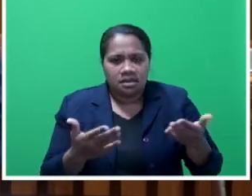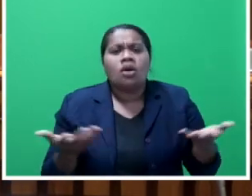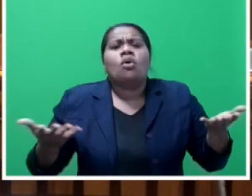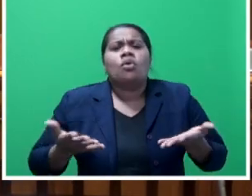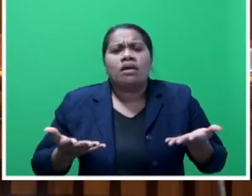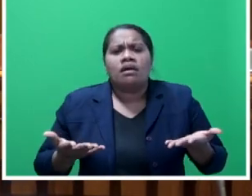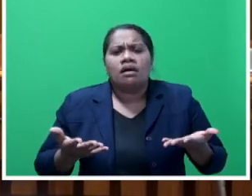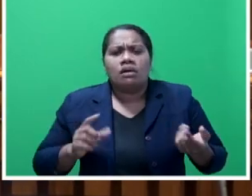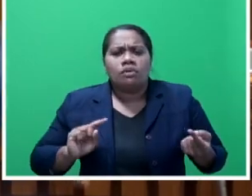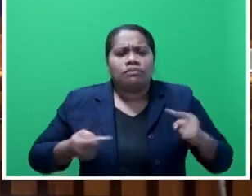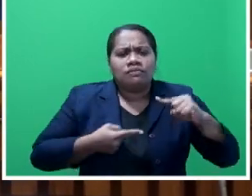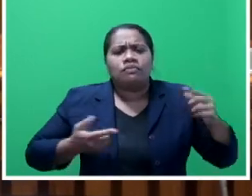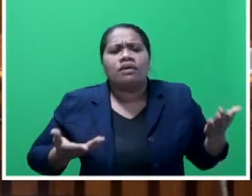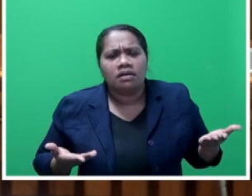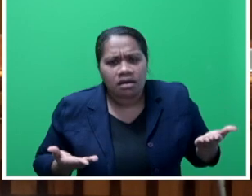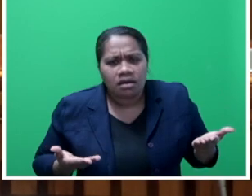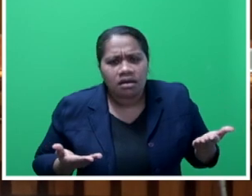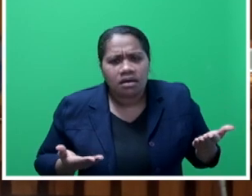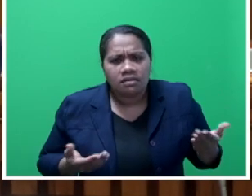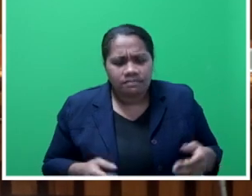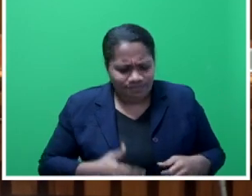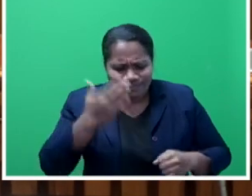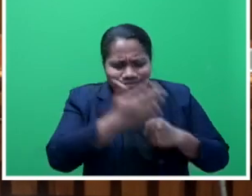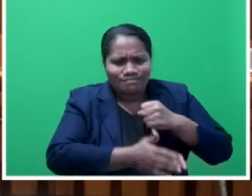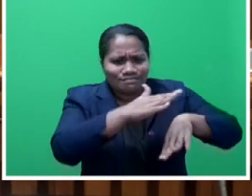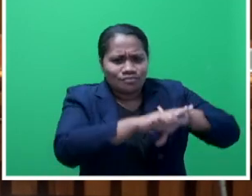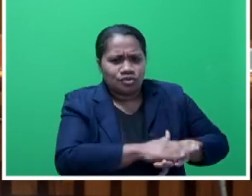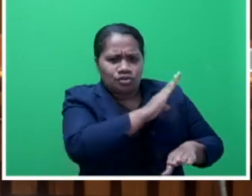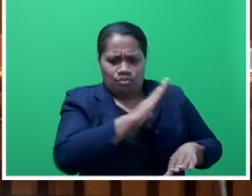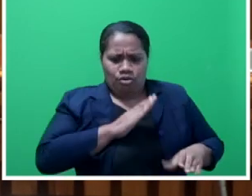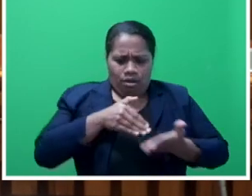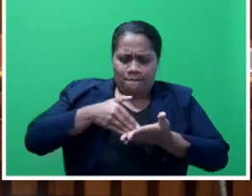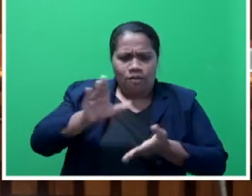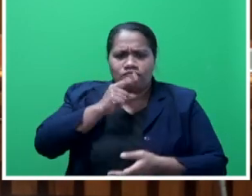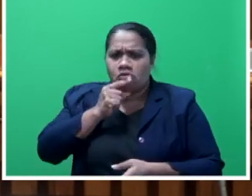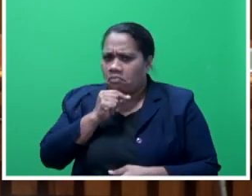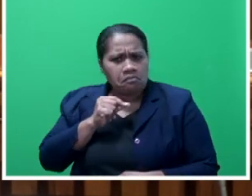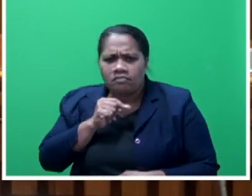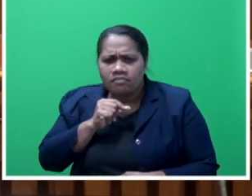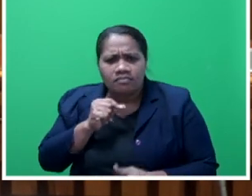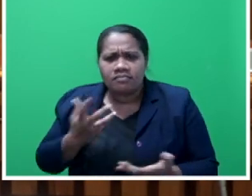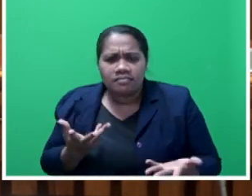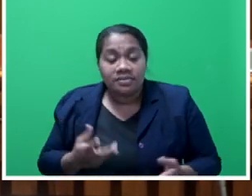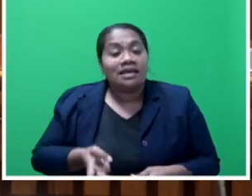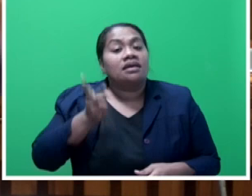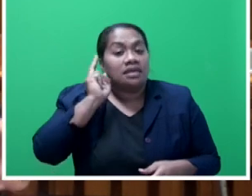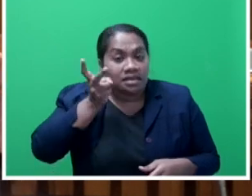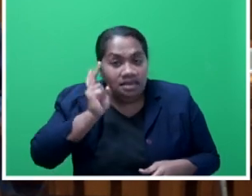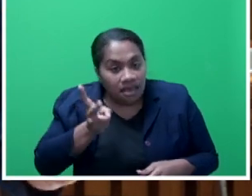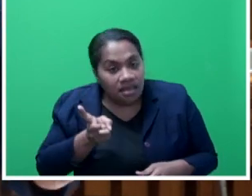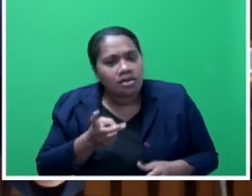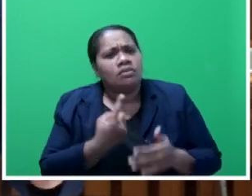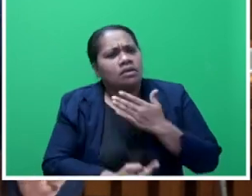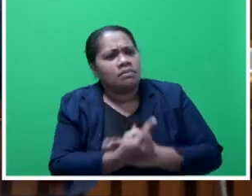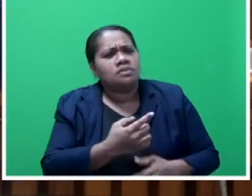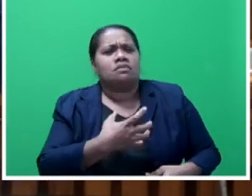is the conflict? He did not sit on the board to approve the loan. And again, there's been so much made